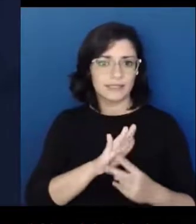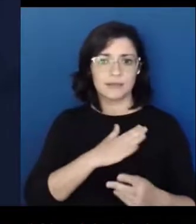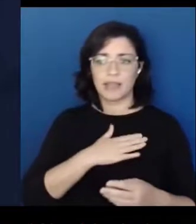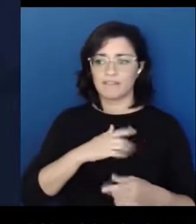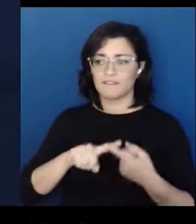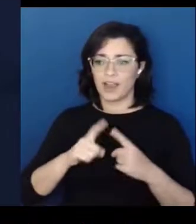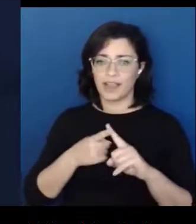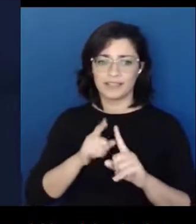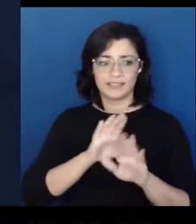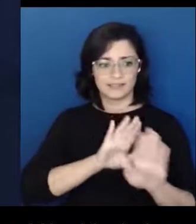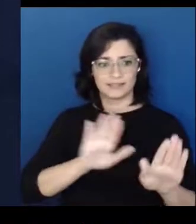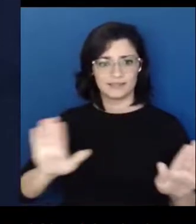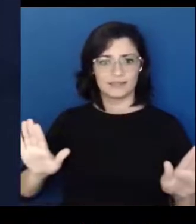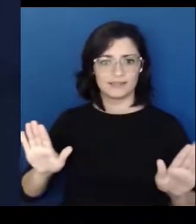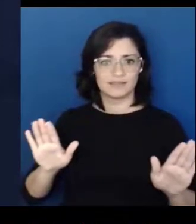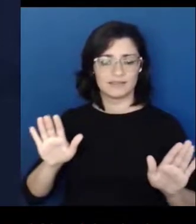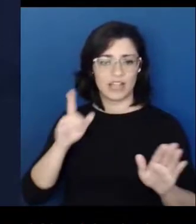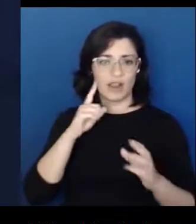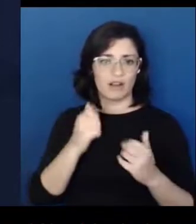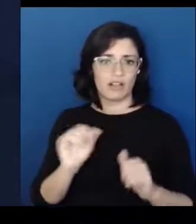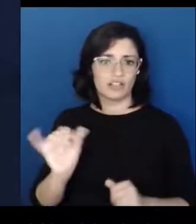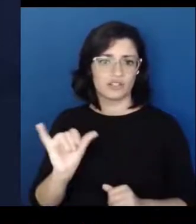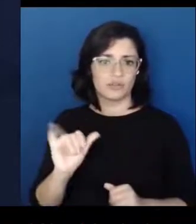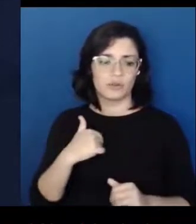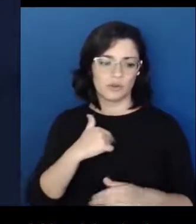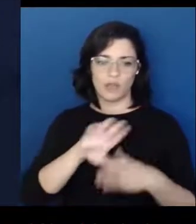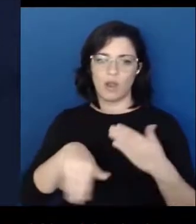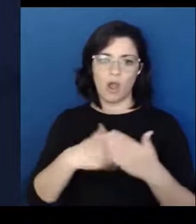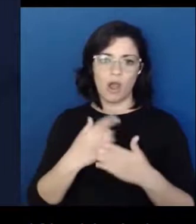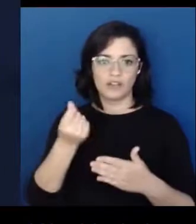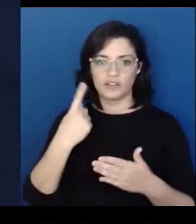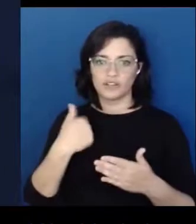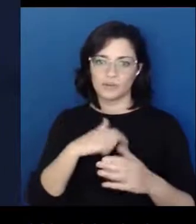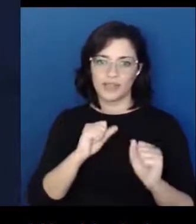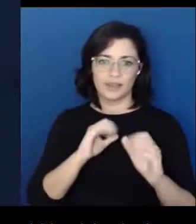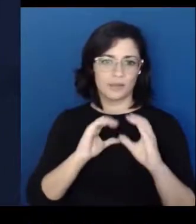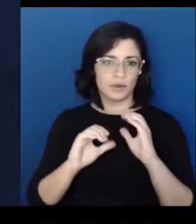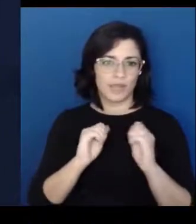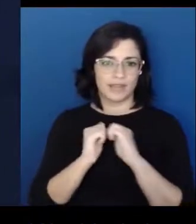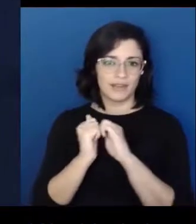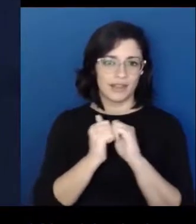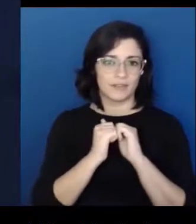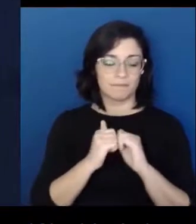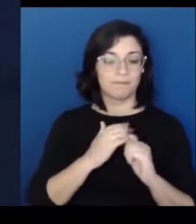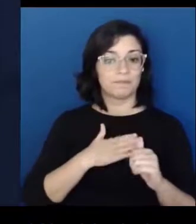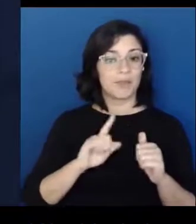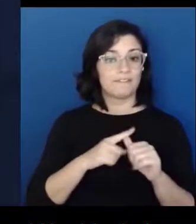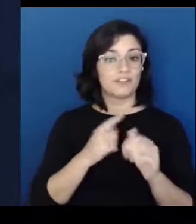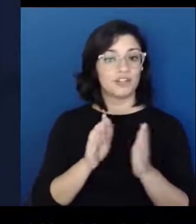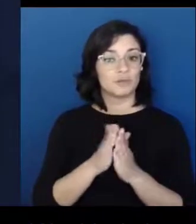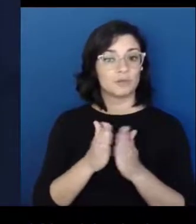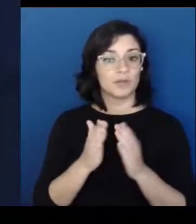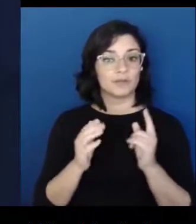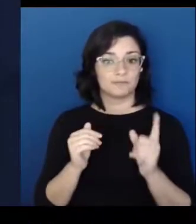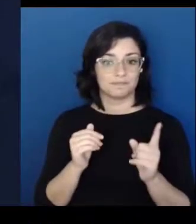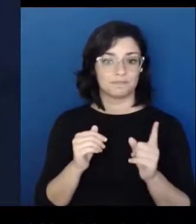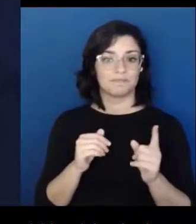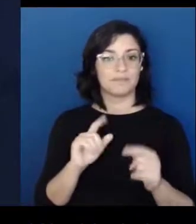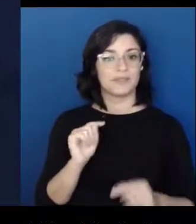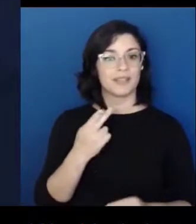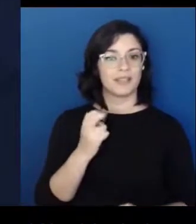together. My first book, called The Way I Hear It. I had always wanted to write a